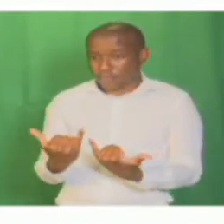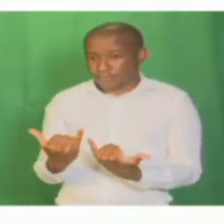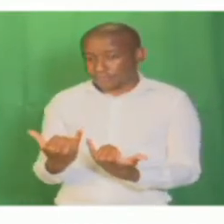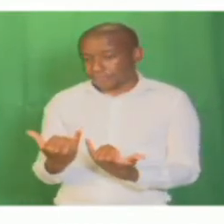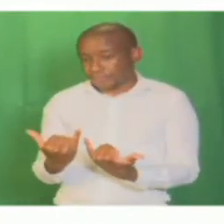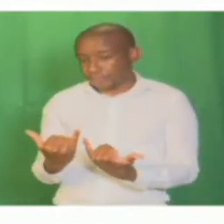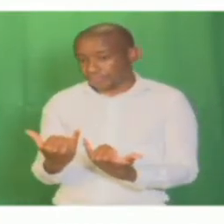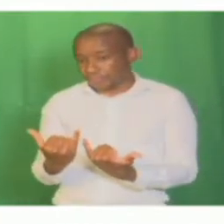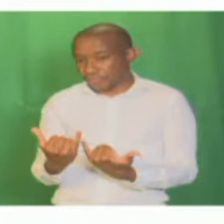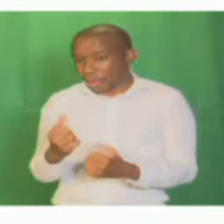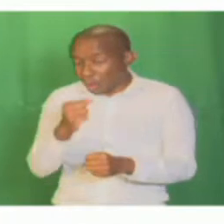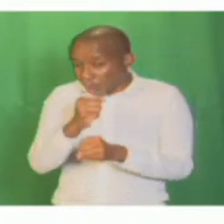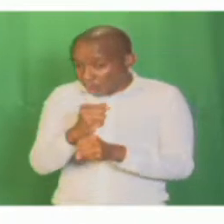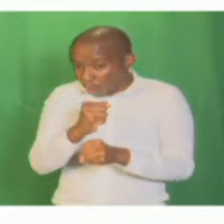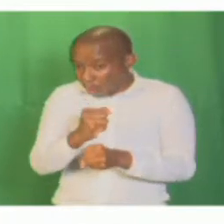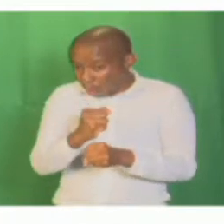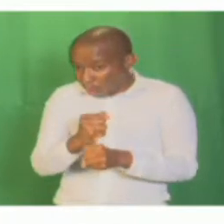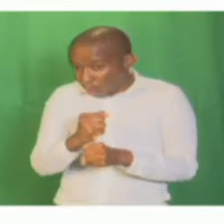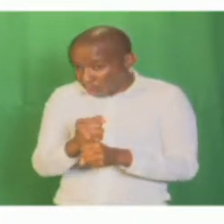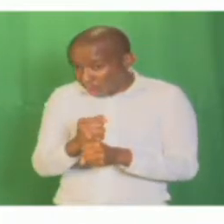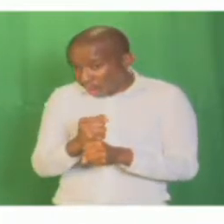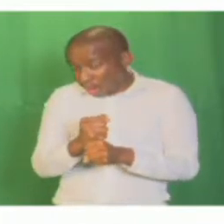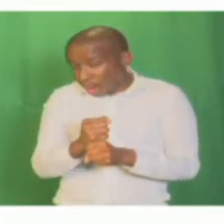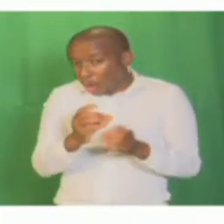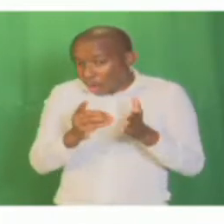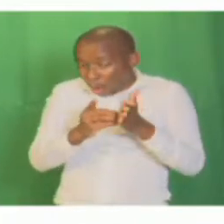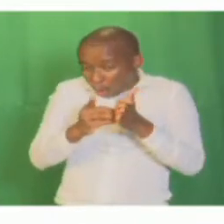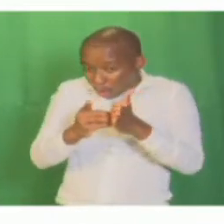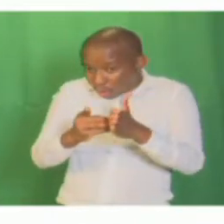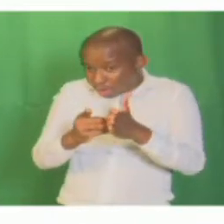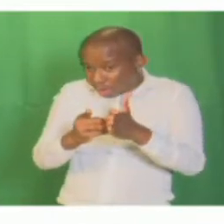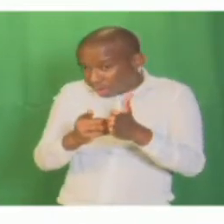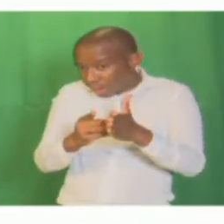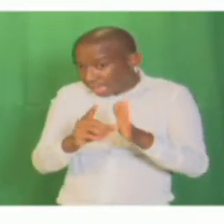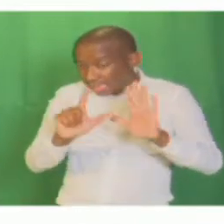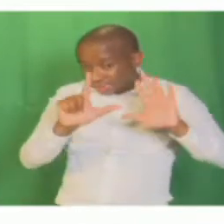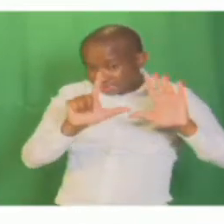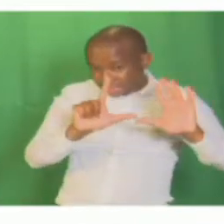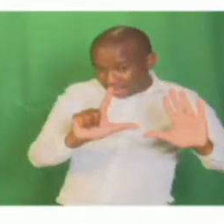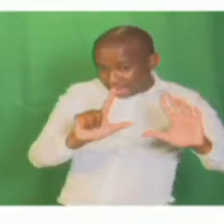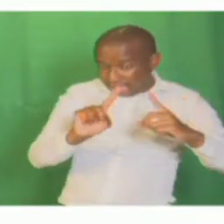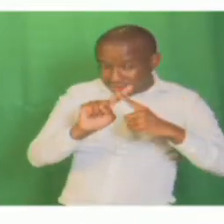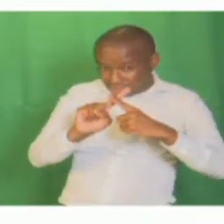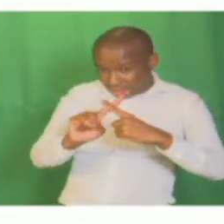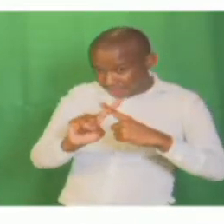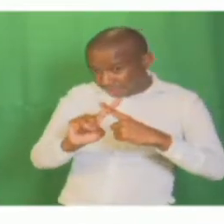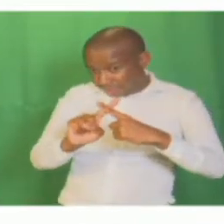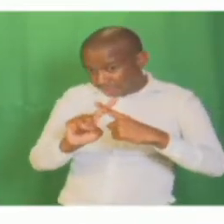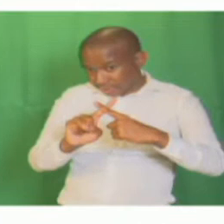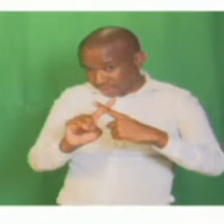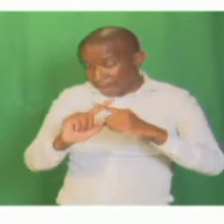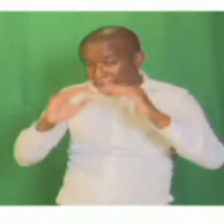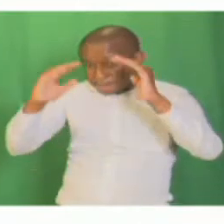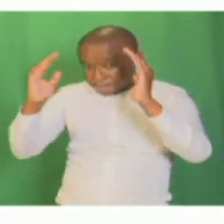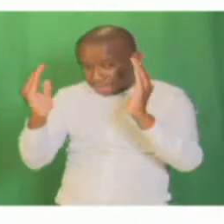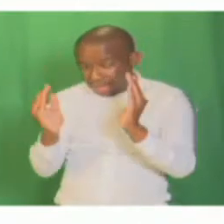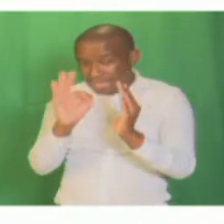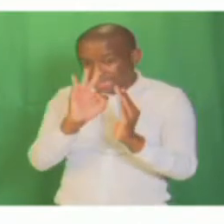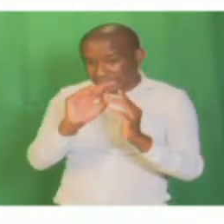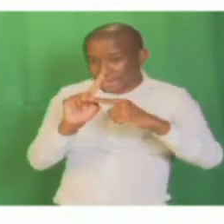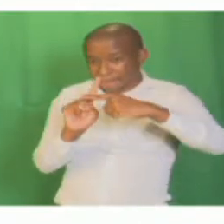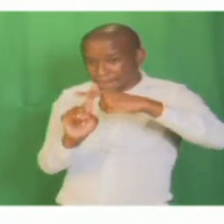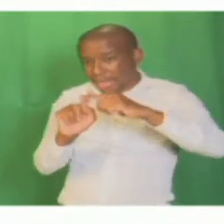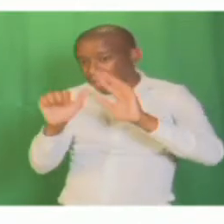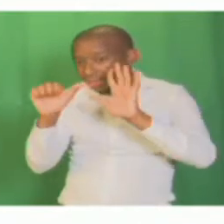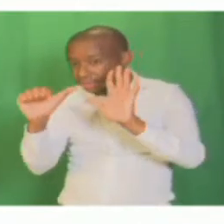We work it using the order of operations, which is going to be 7 times bracket 3 plus